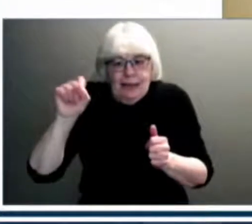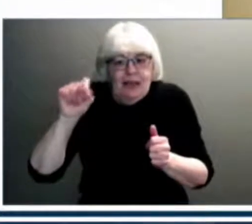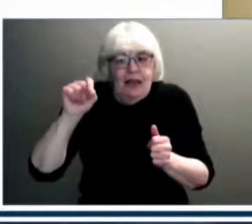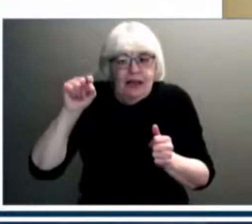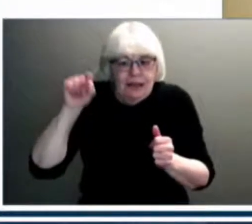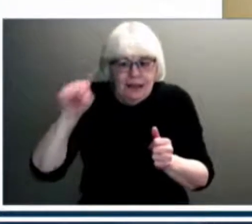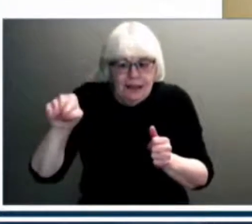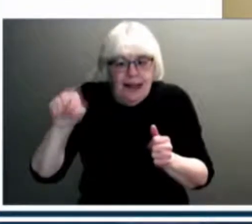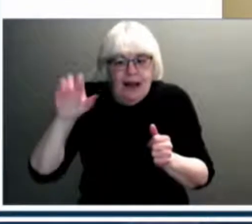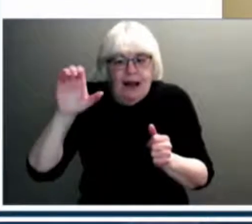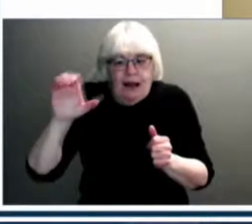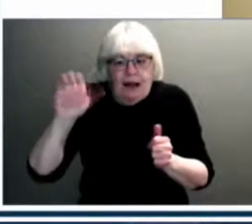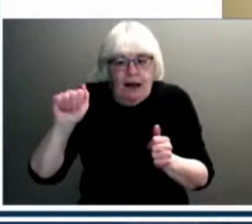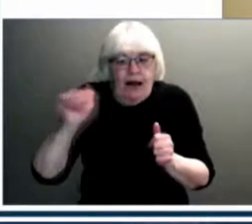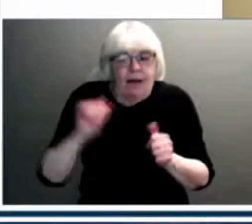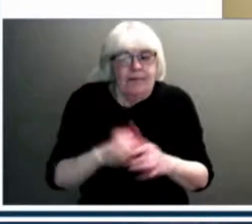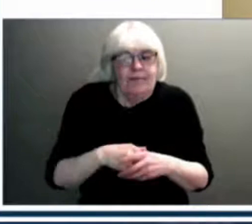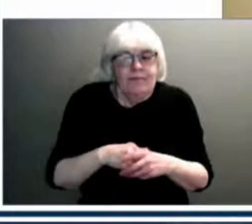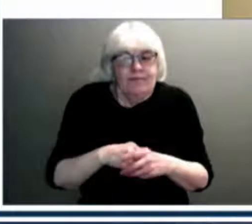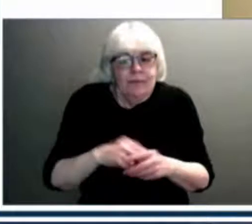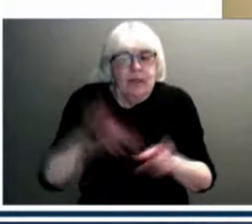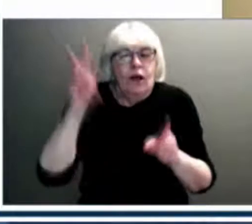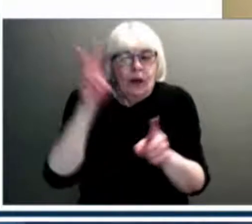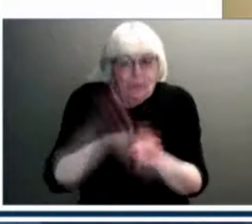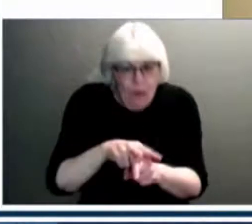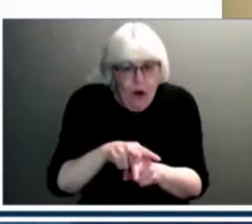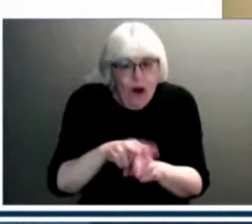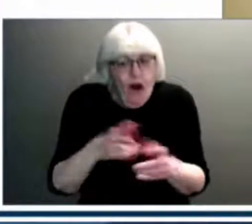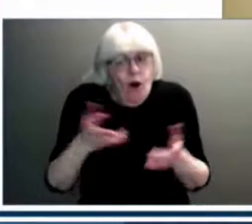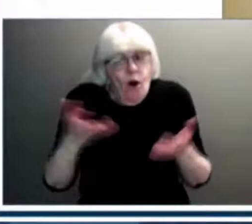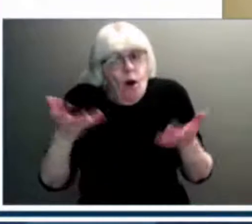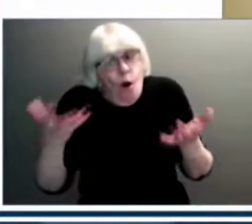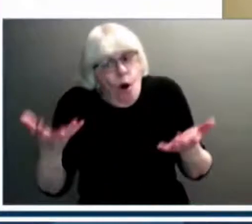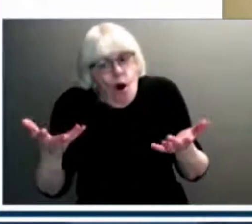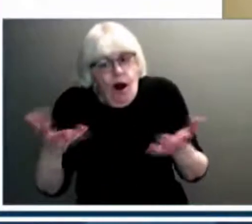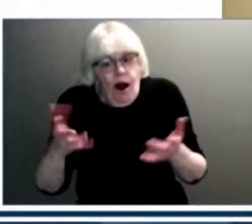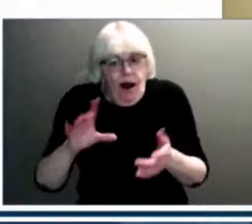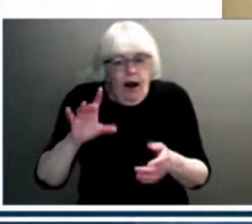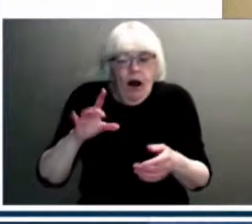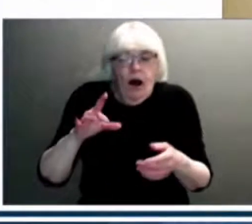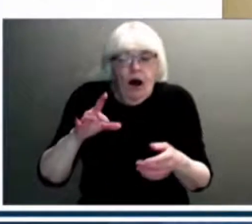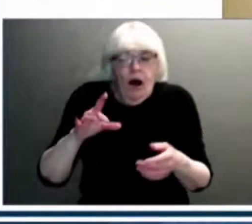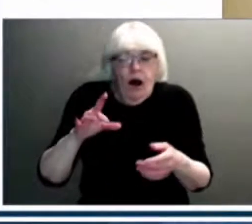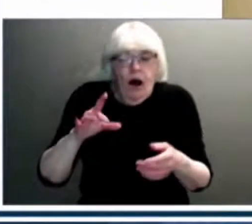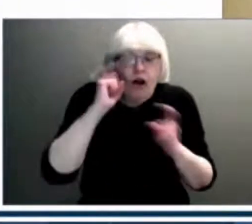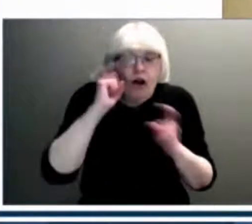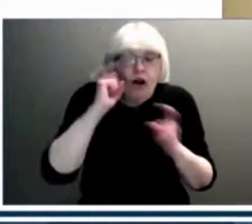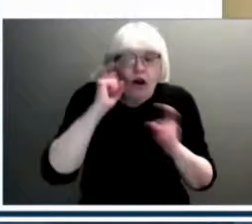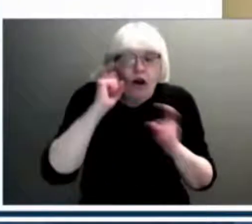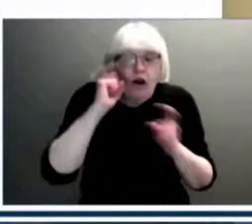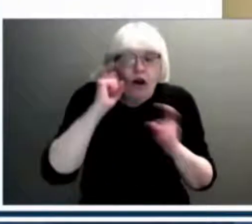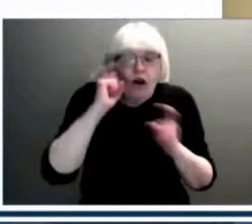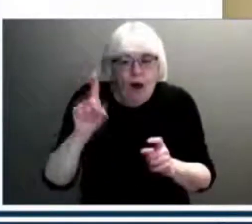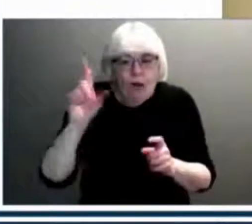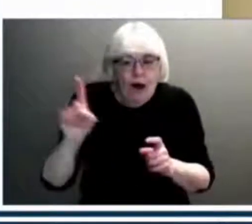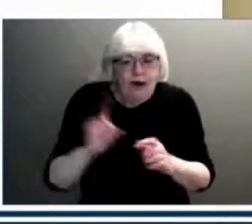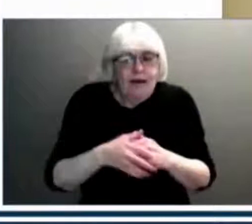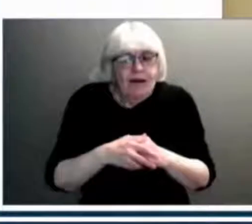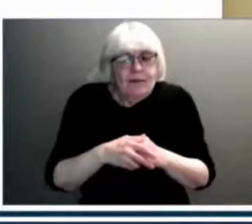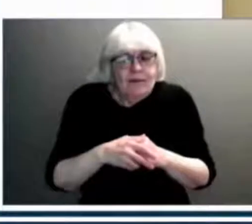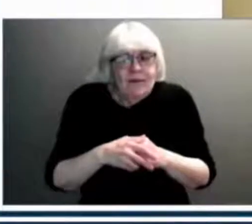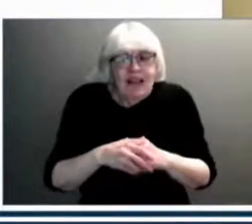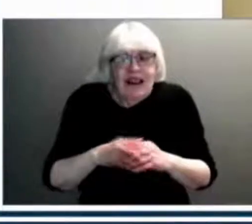811. Please do not try to find a way to avoid doing the self-assessment. You could arrive at a testing center for